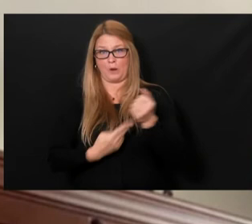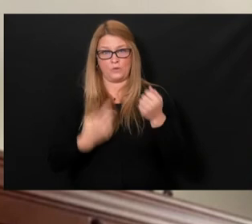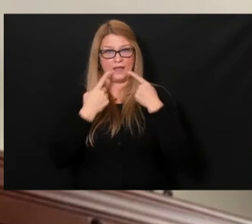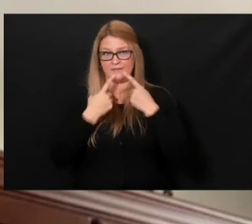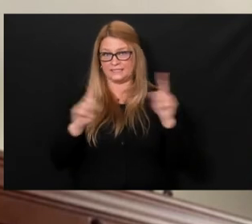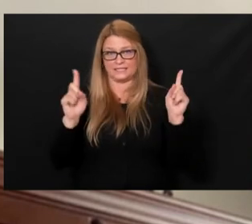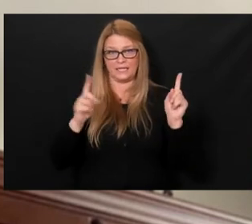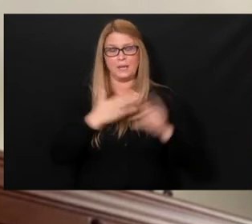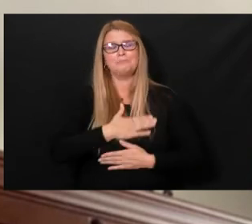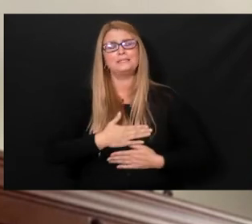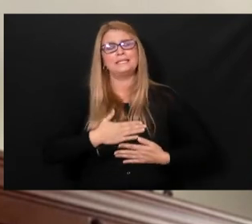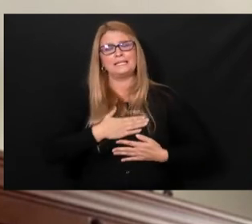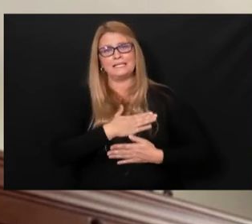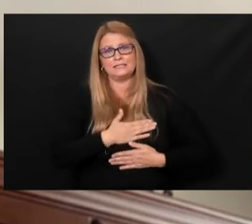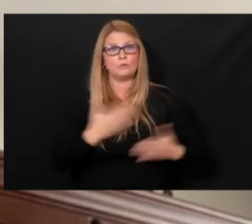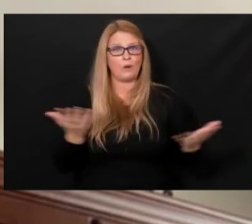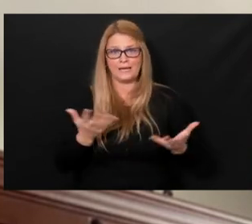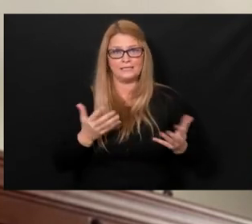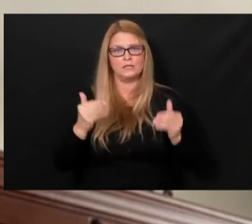Please register.